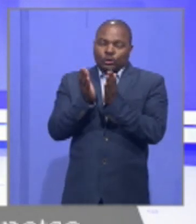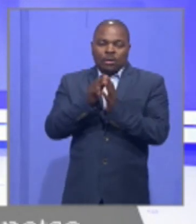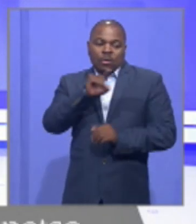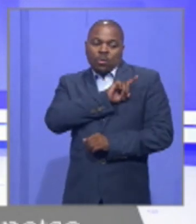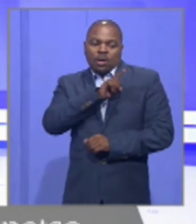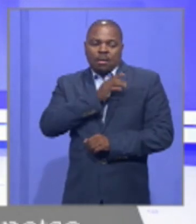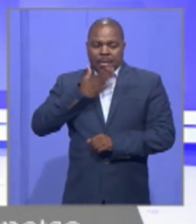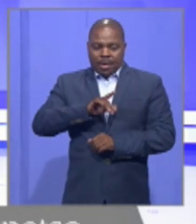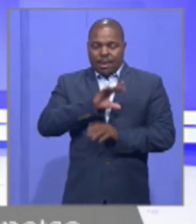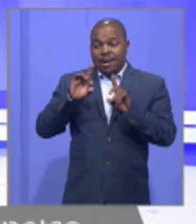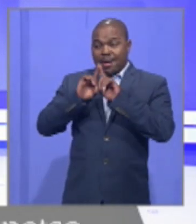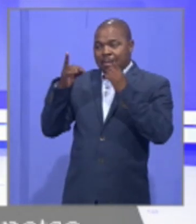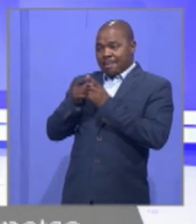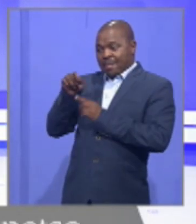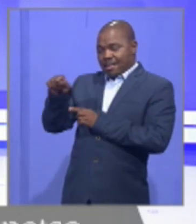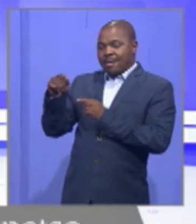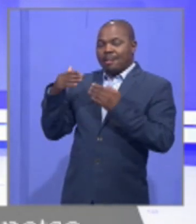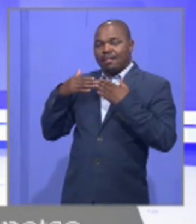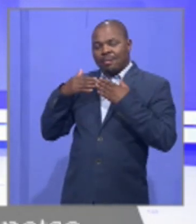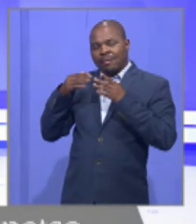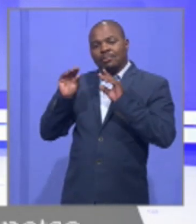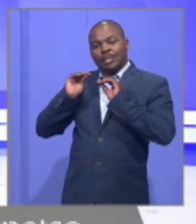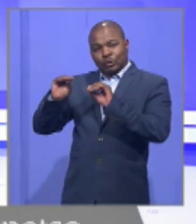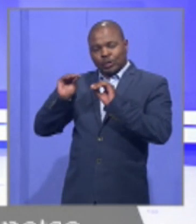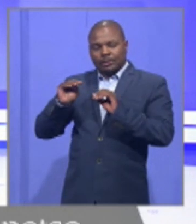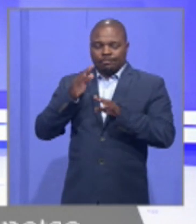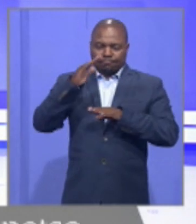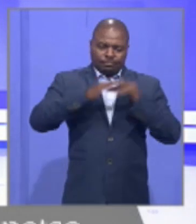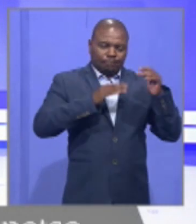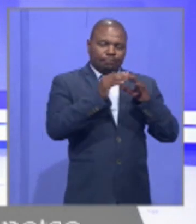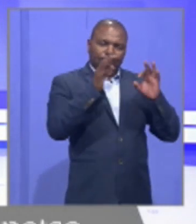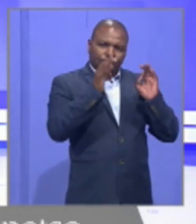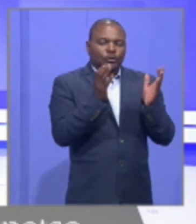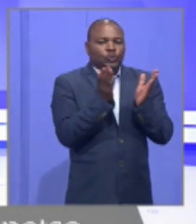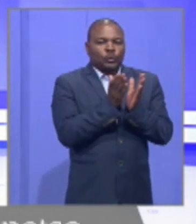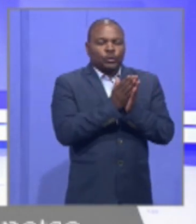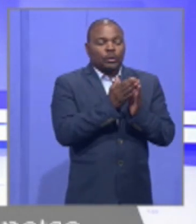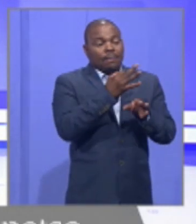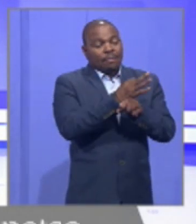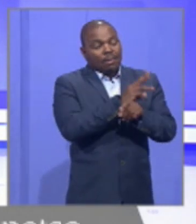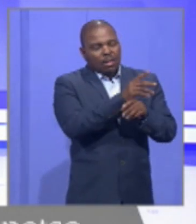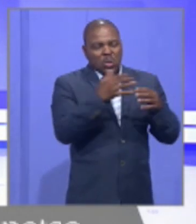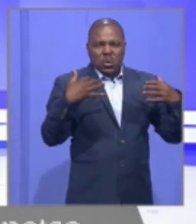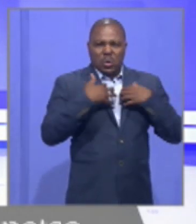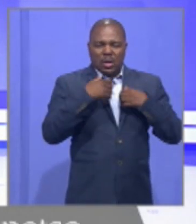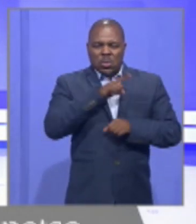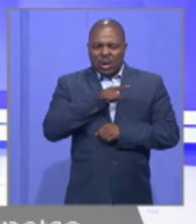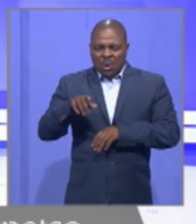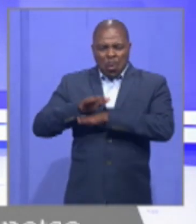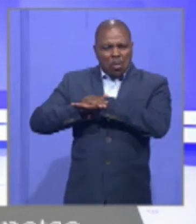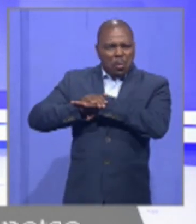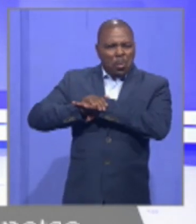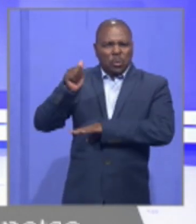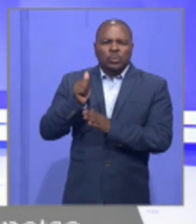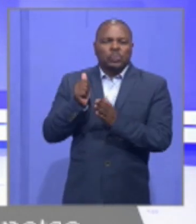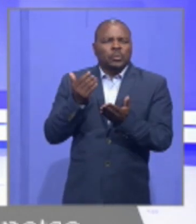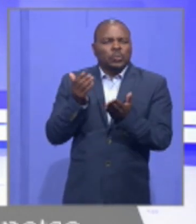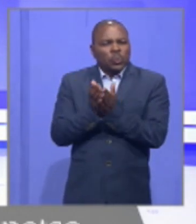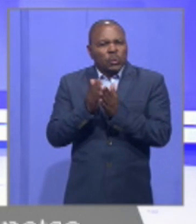batla gore lefapha la thuto le baagele sekolo se se maleba. Batsadi ba ngongorega ka ga mafaratlhatlha a onetseng go tlhoka